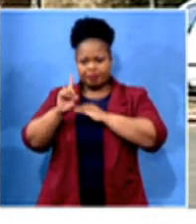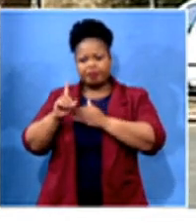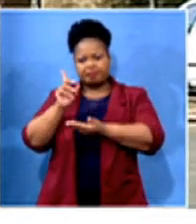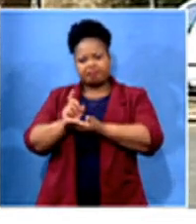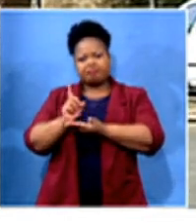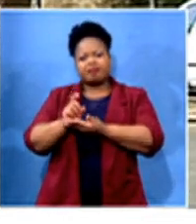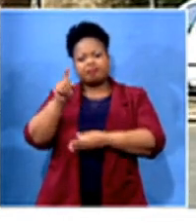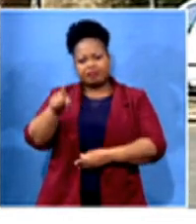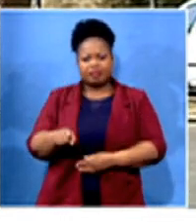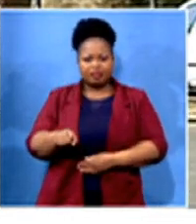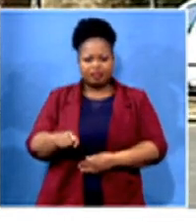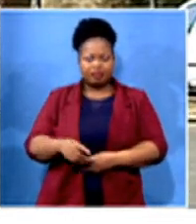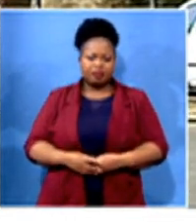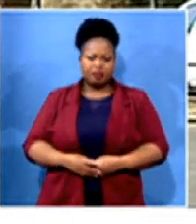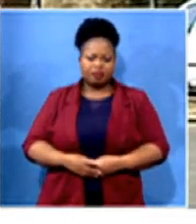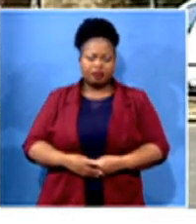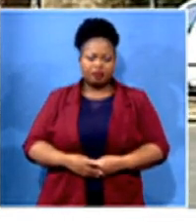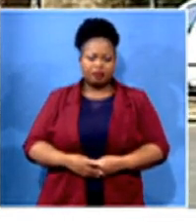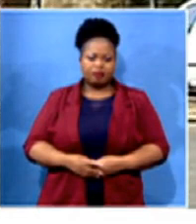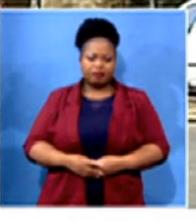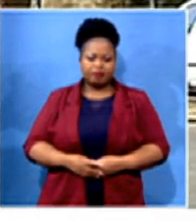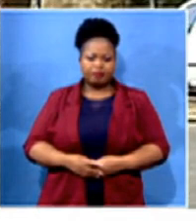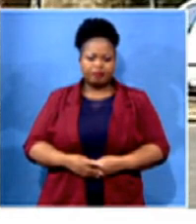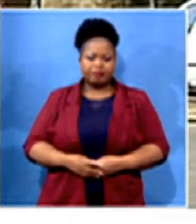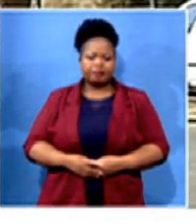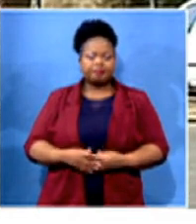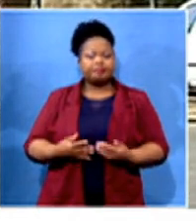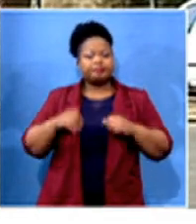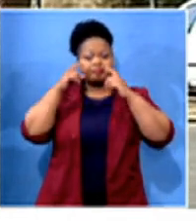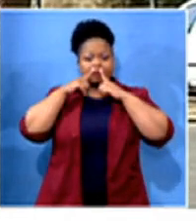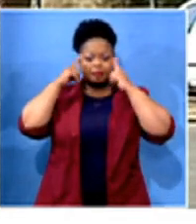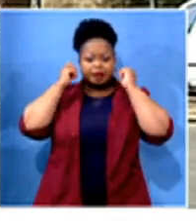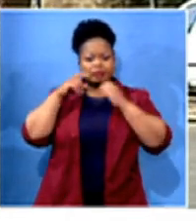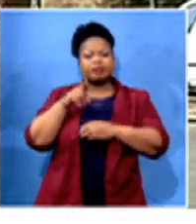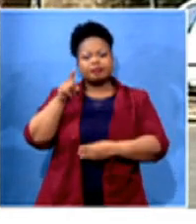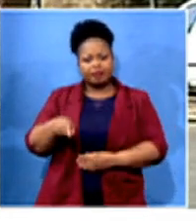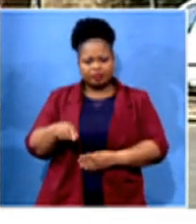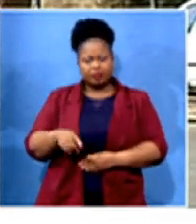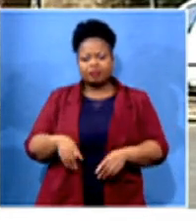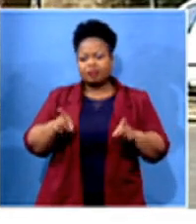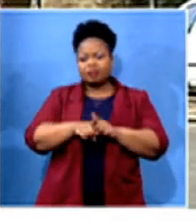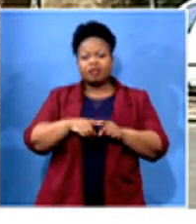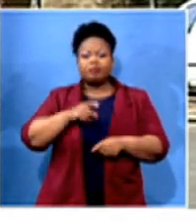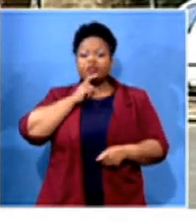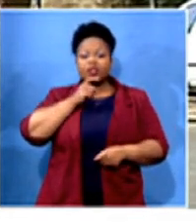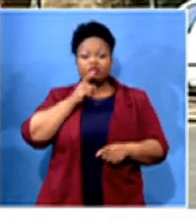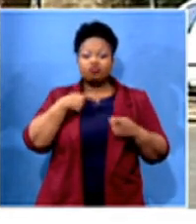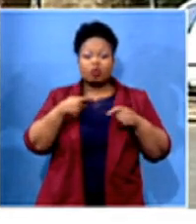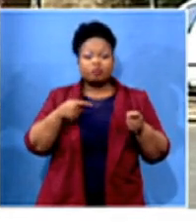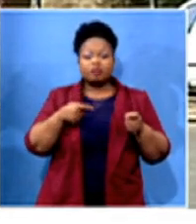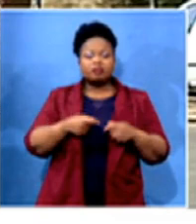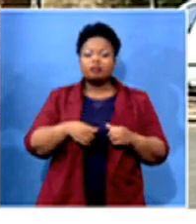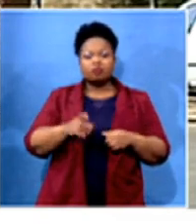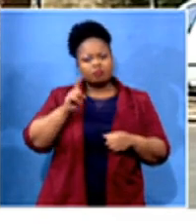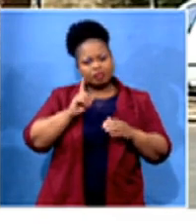Wherever you go, you do not enter without getting sanitized and a mask. Even in spaza shops, you can't go in without a mask.